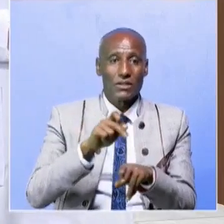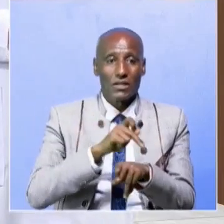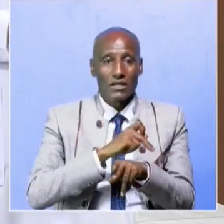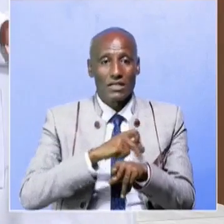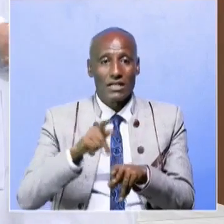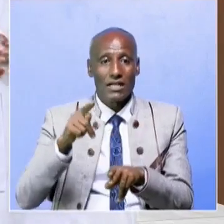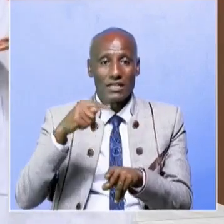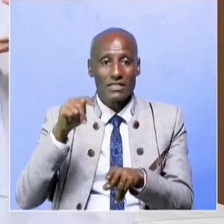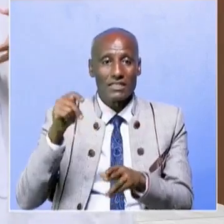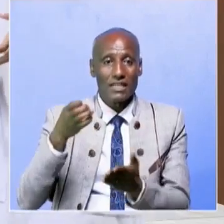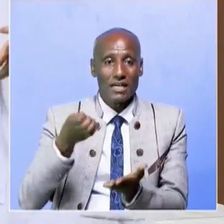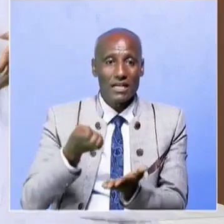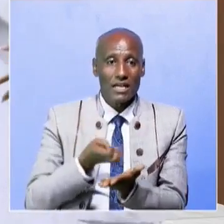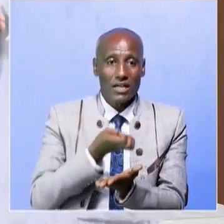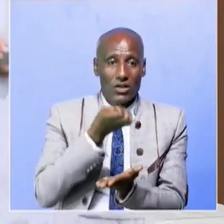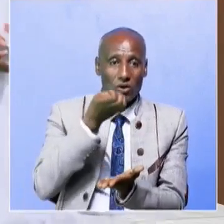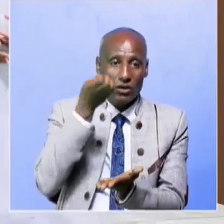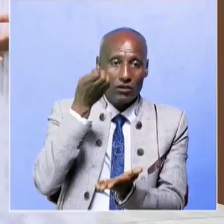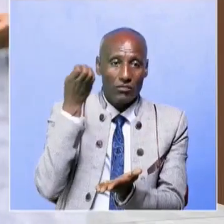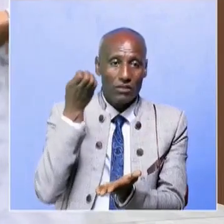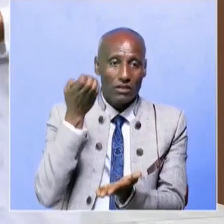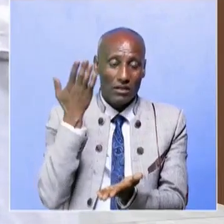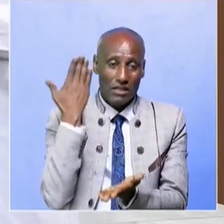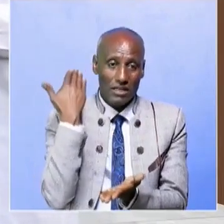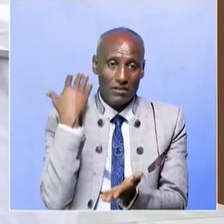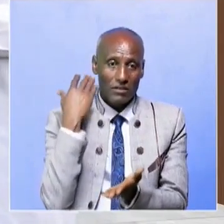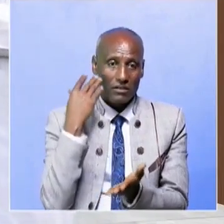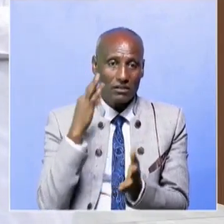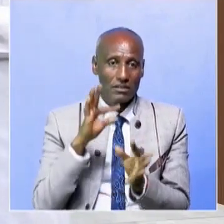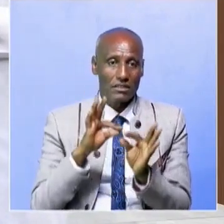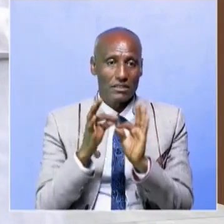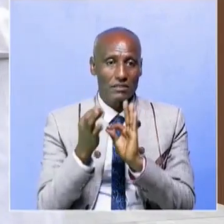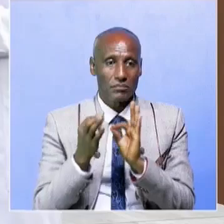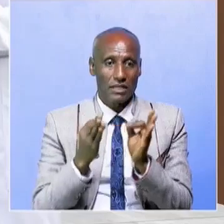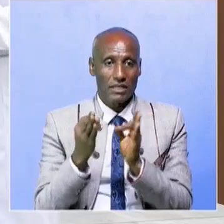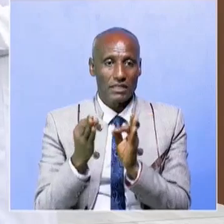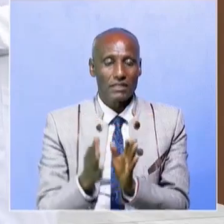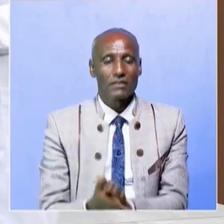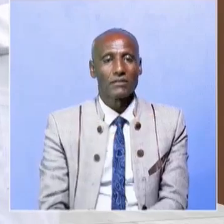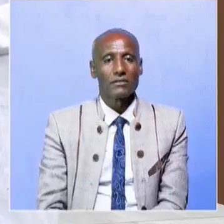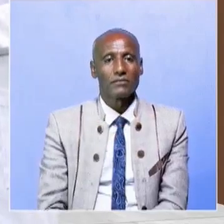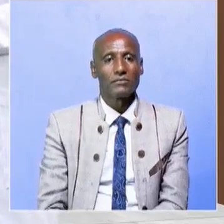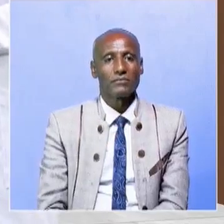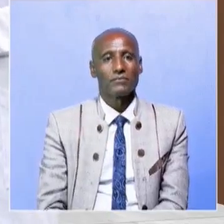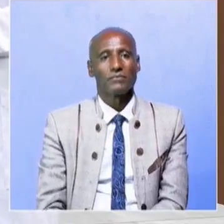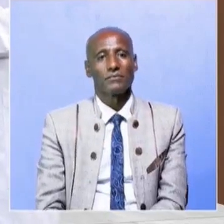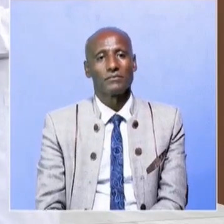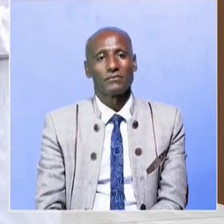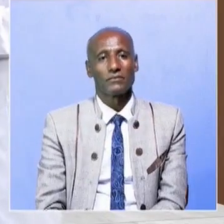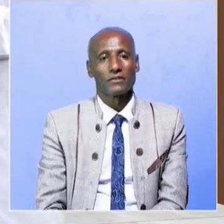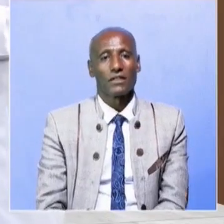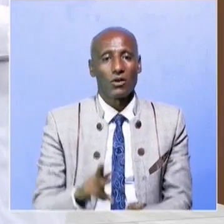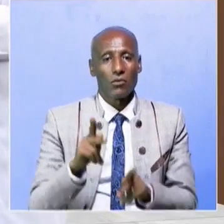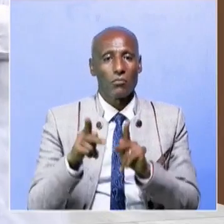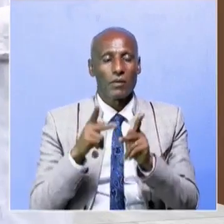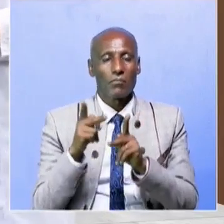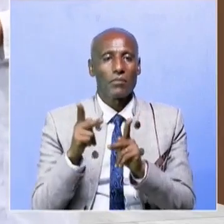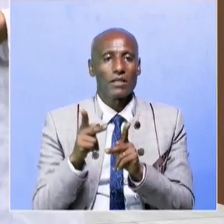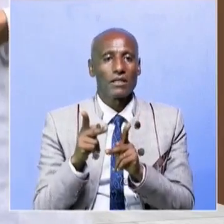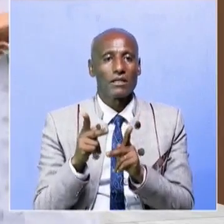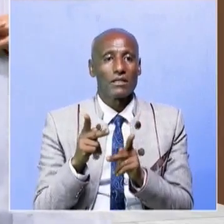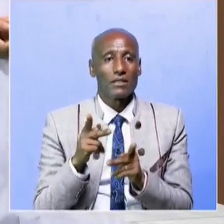think? Earlier, when I was explaining the vocabularies, the words, I talked about how people in